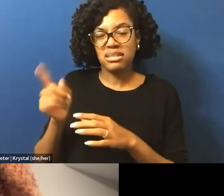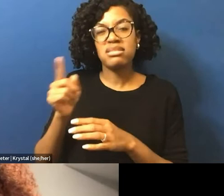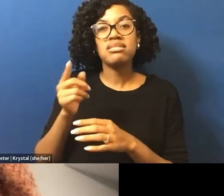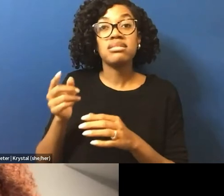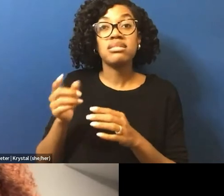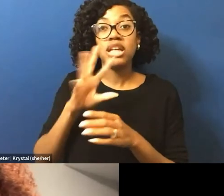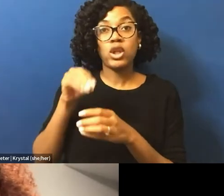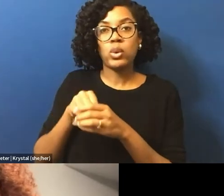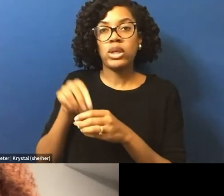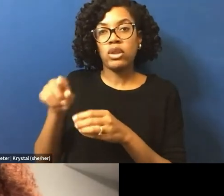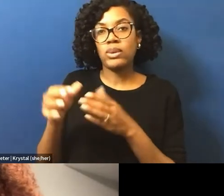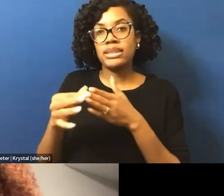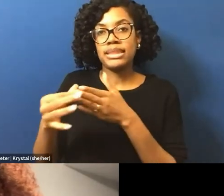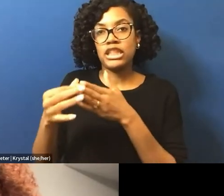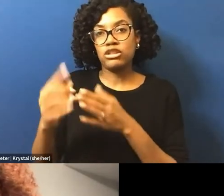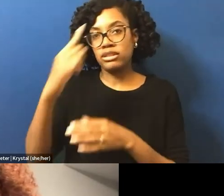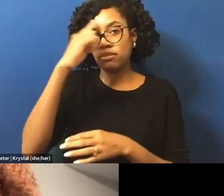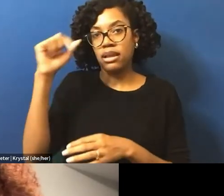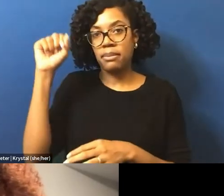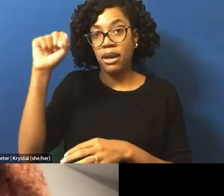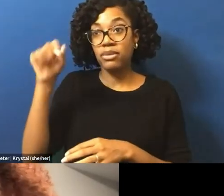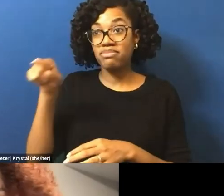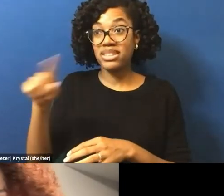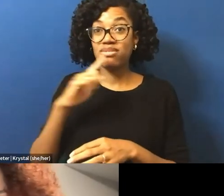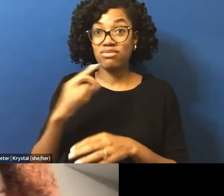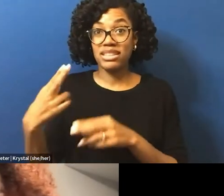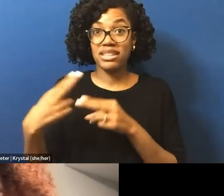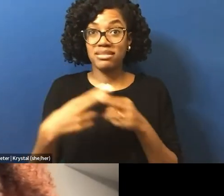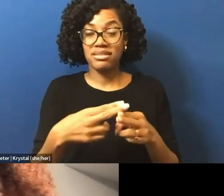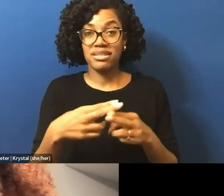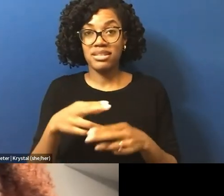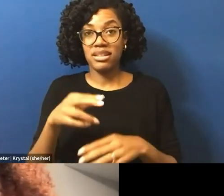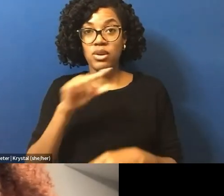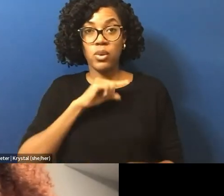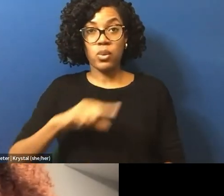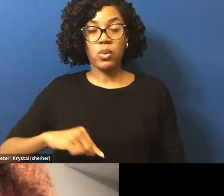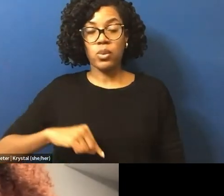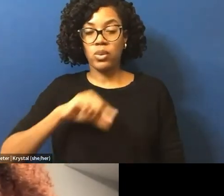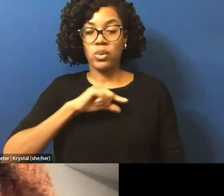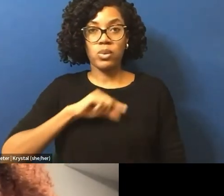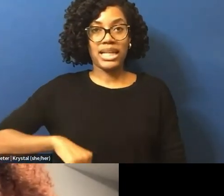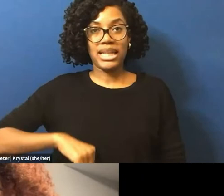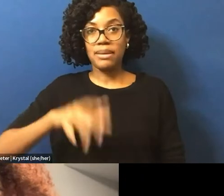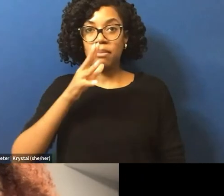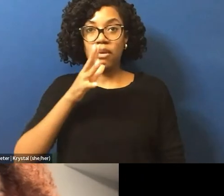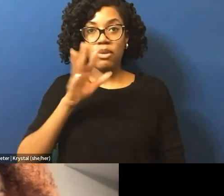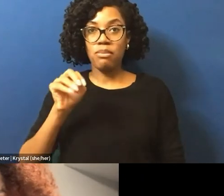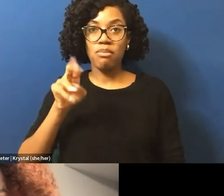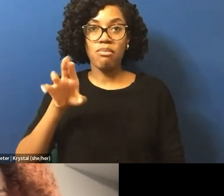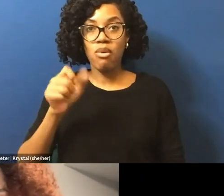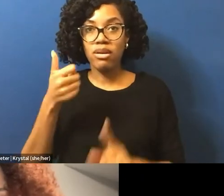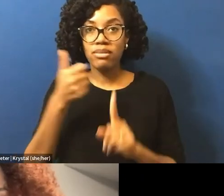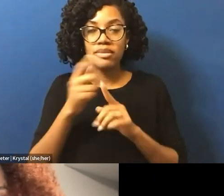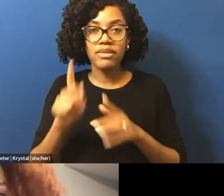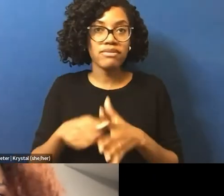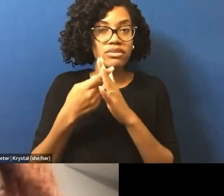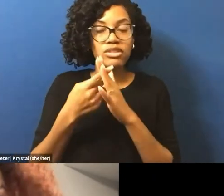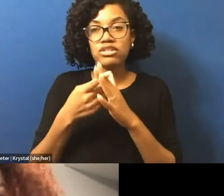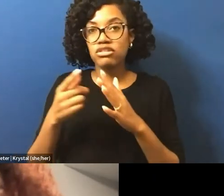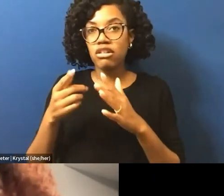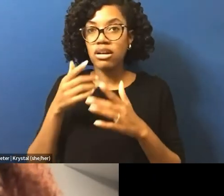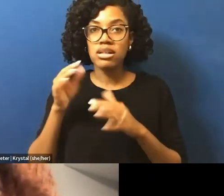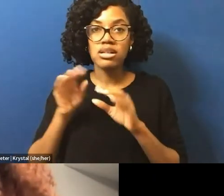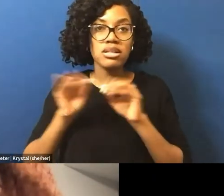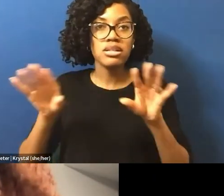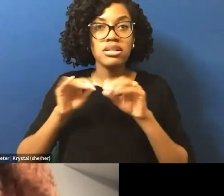about, really credit Audley Moore with being the person that first kind of kept pushing this idea before it was popular